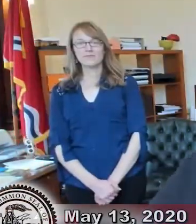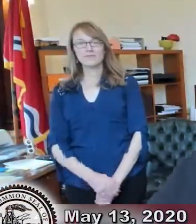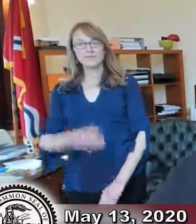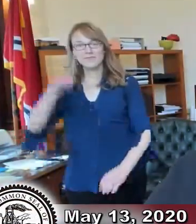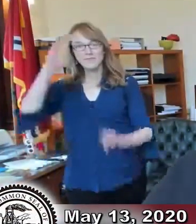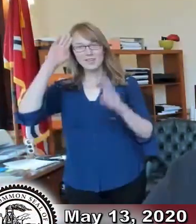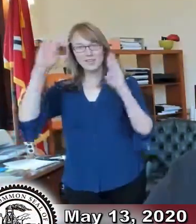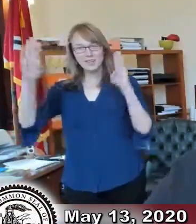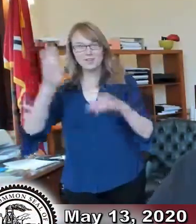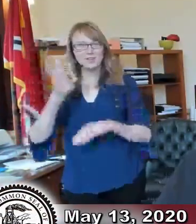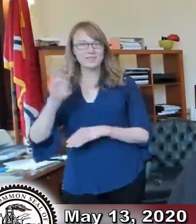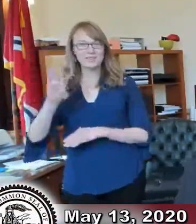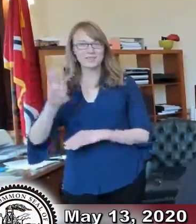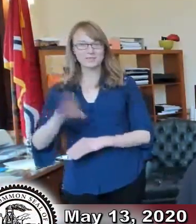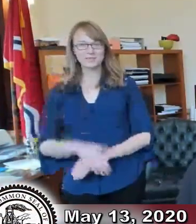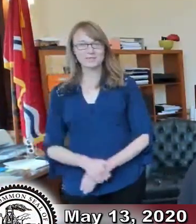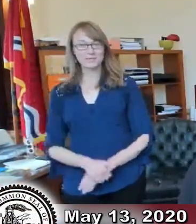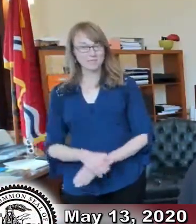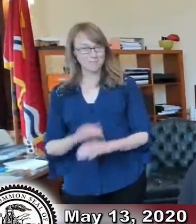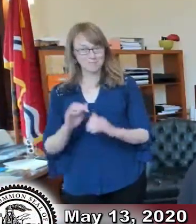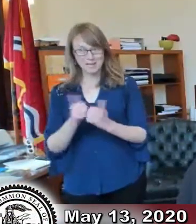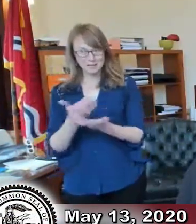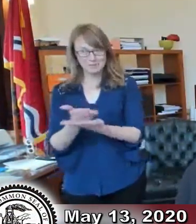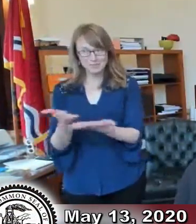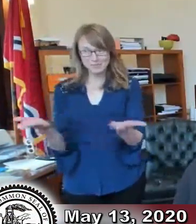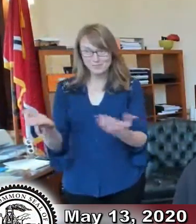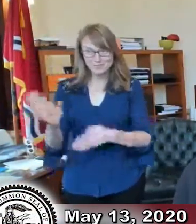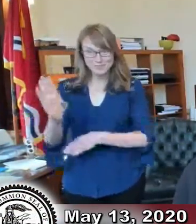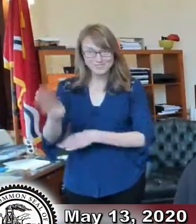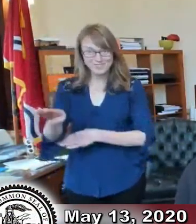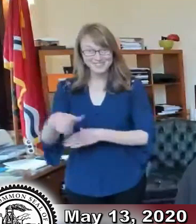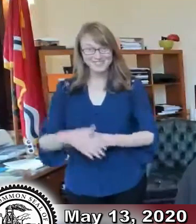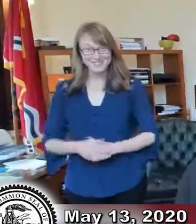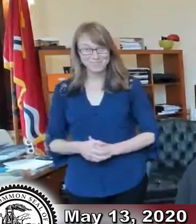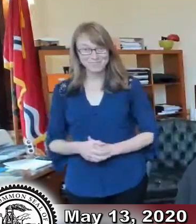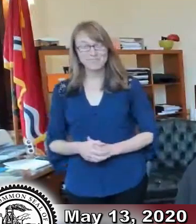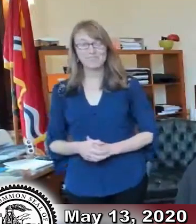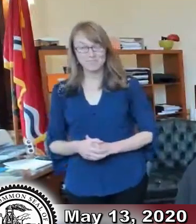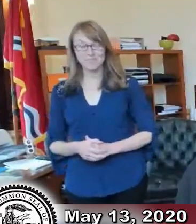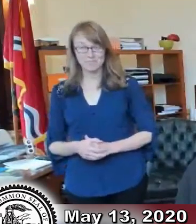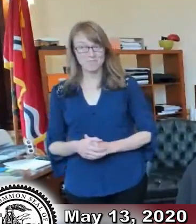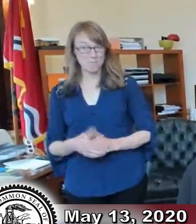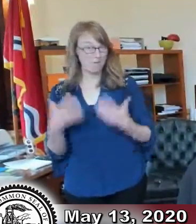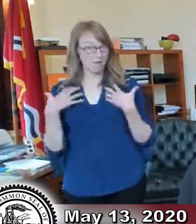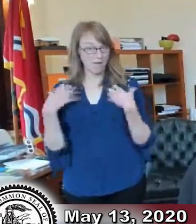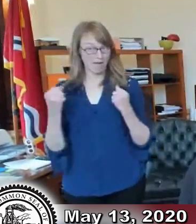Hello, Facebook. How is everybody this afternoon? Well, I hope.